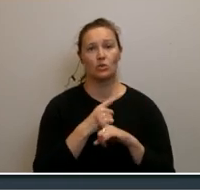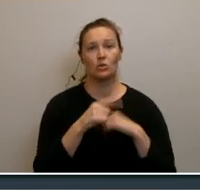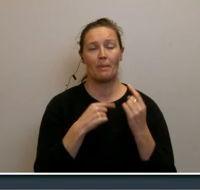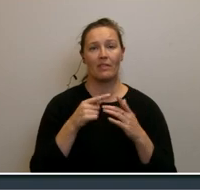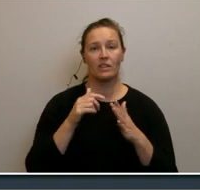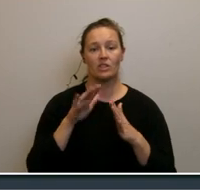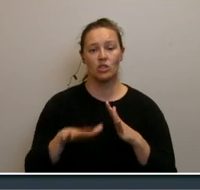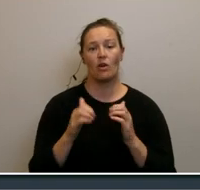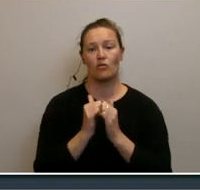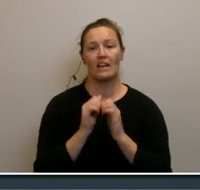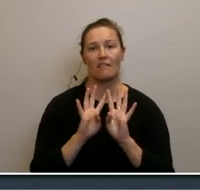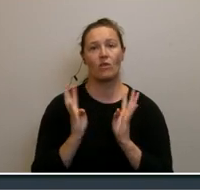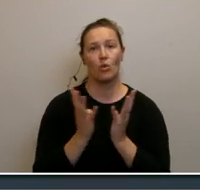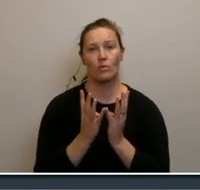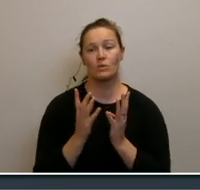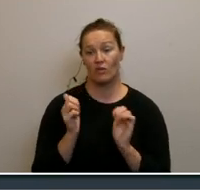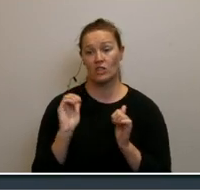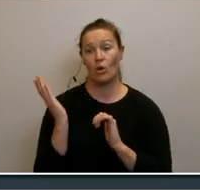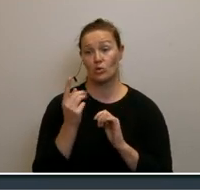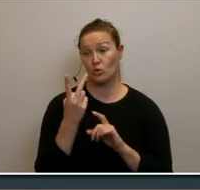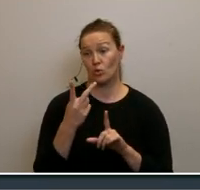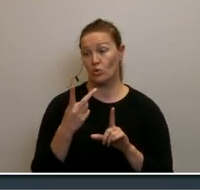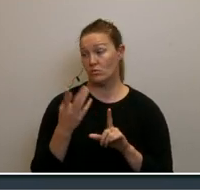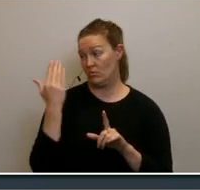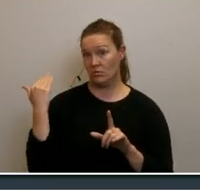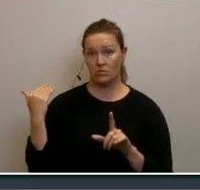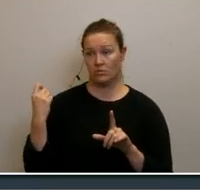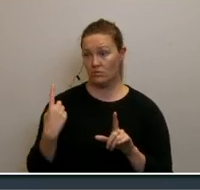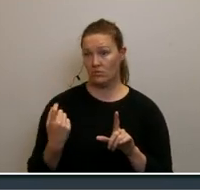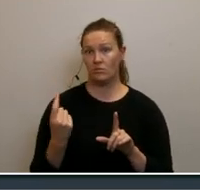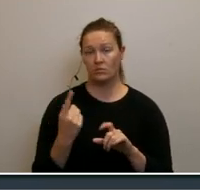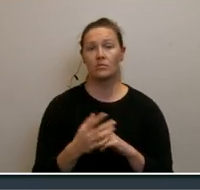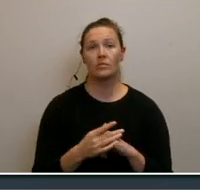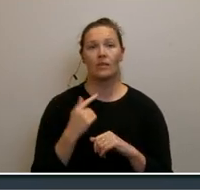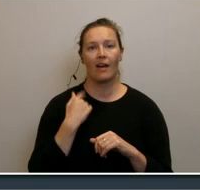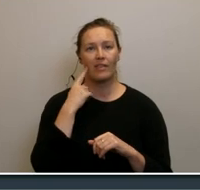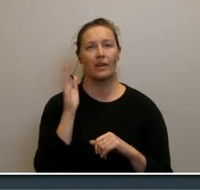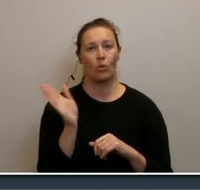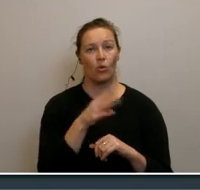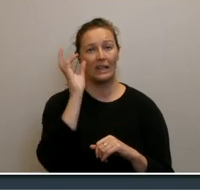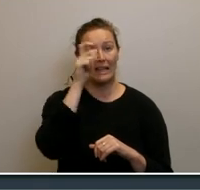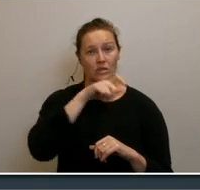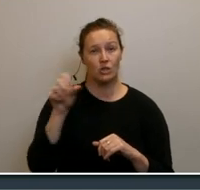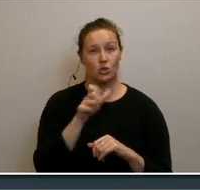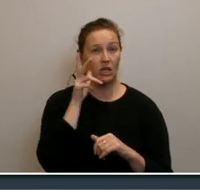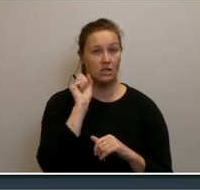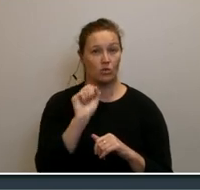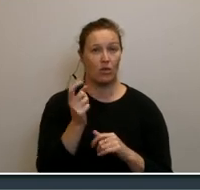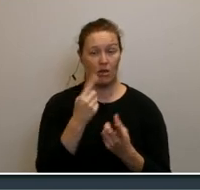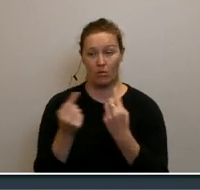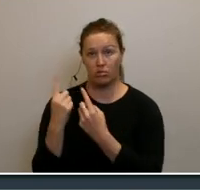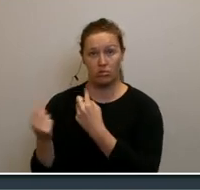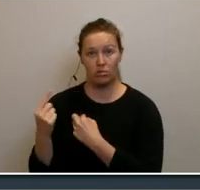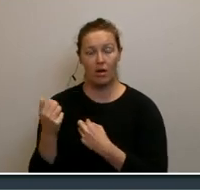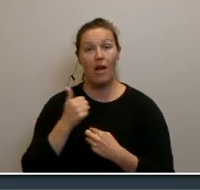two over the last 2 years. And I'd recommend all councillors listen to what they were saying. Our young